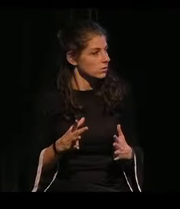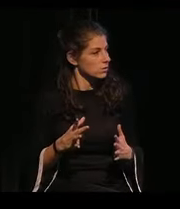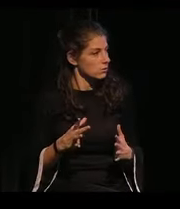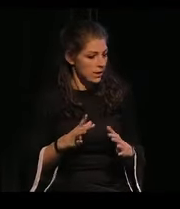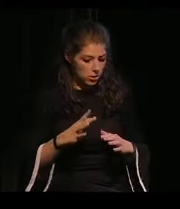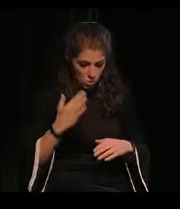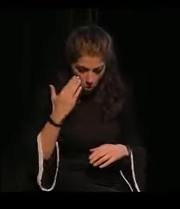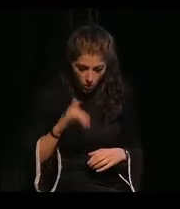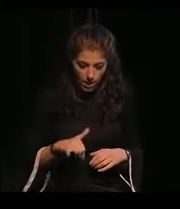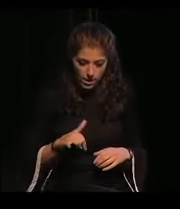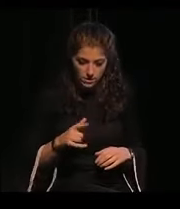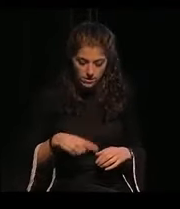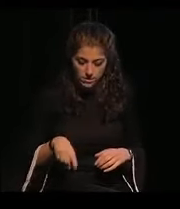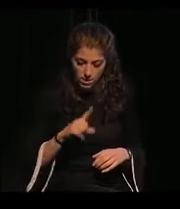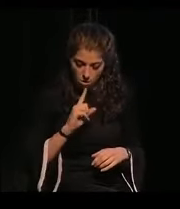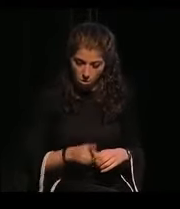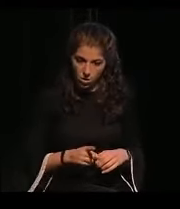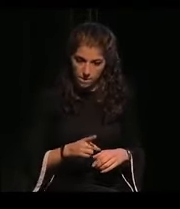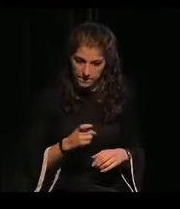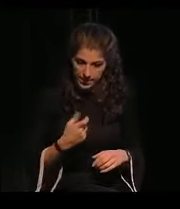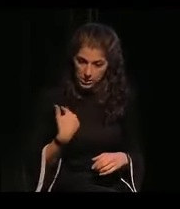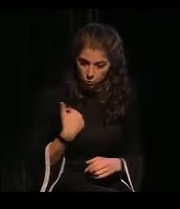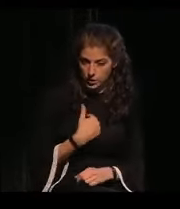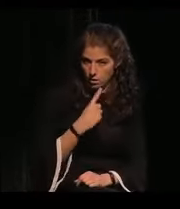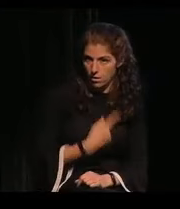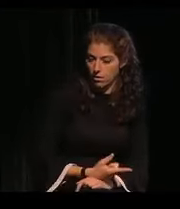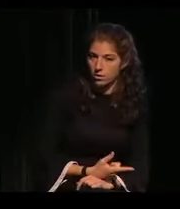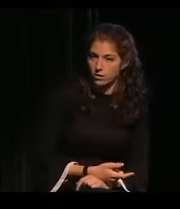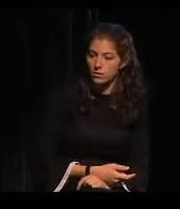that know that they are because we are.